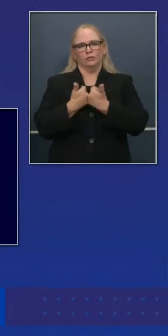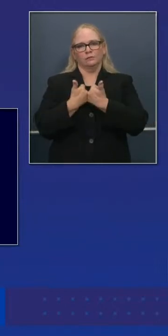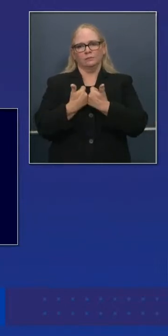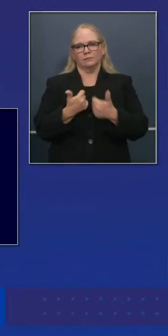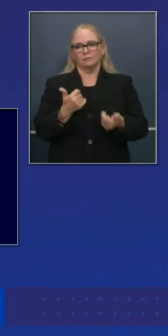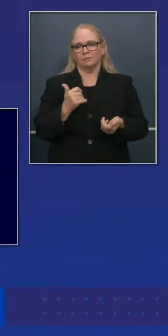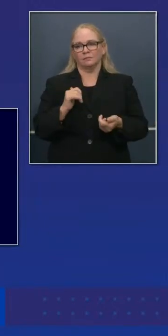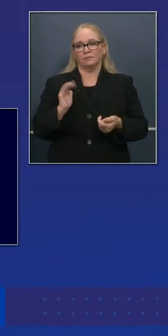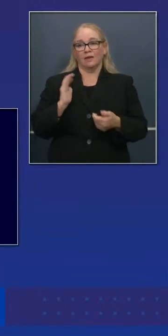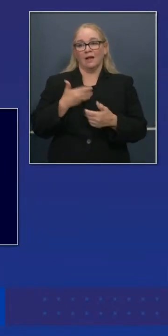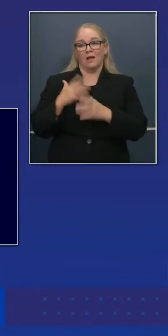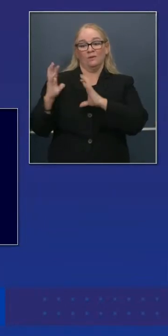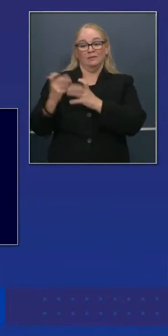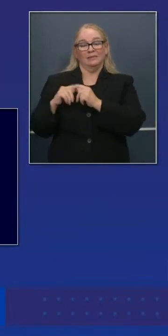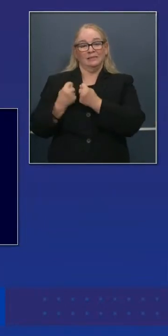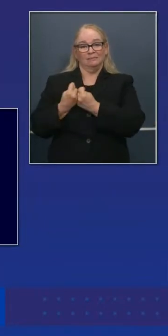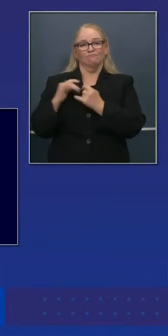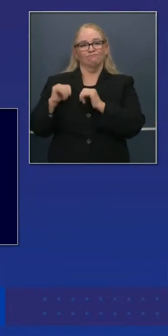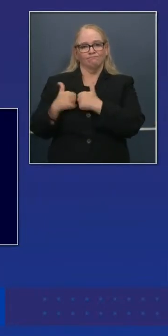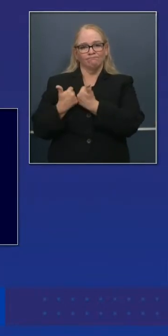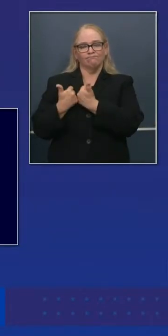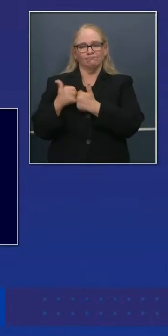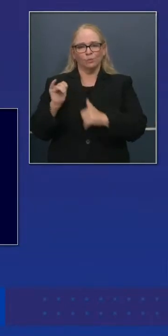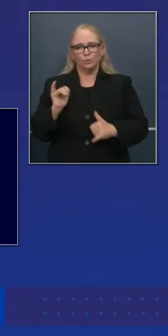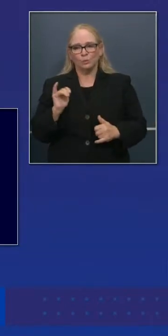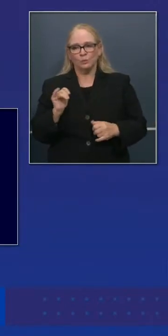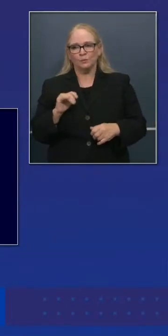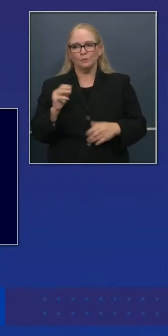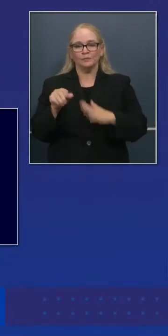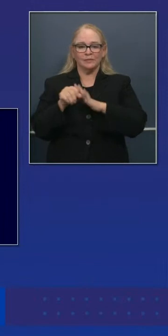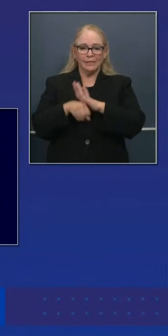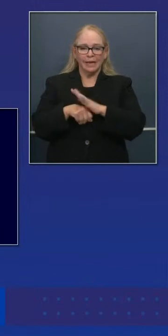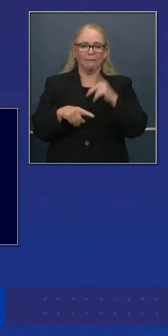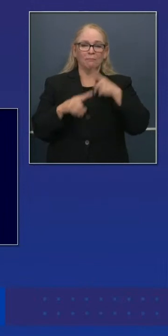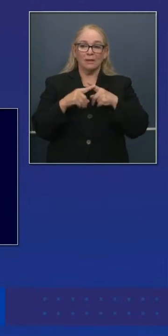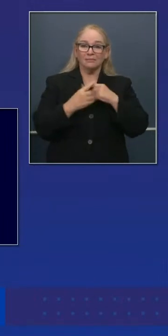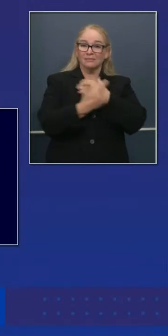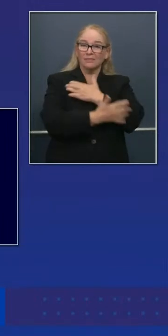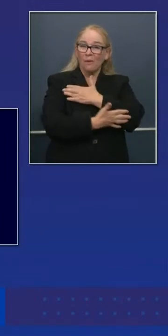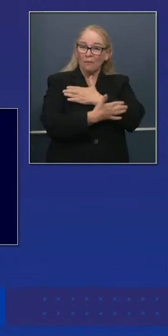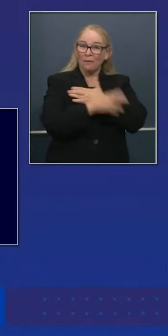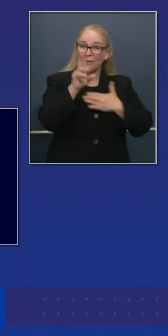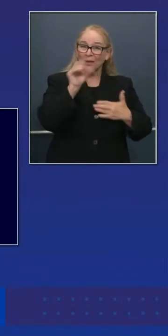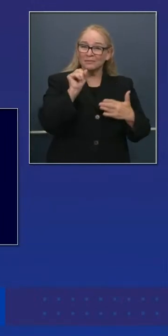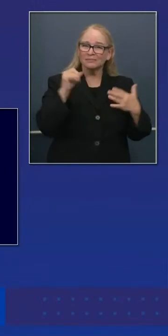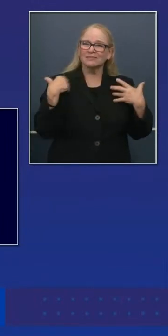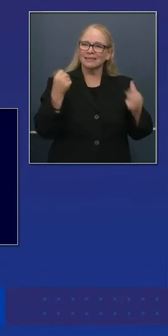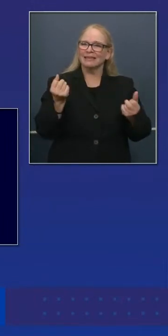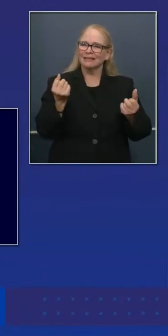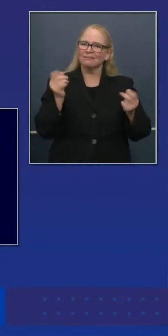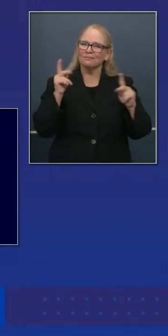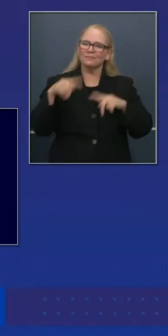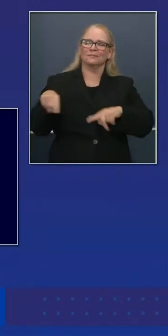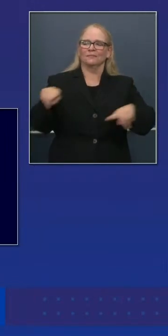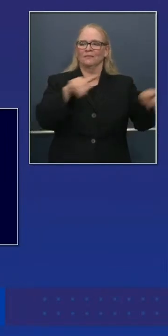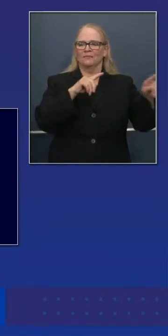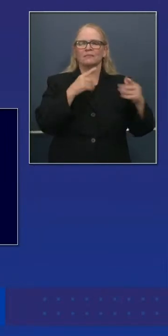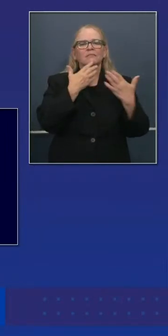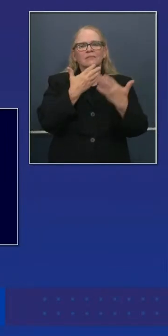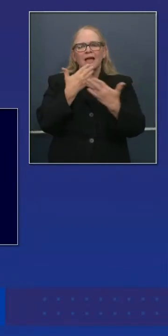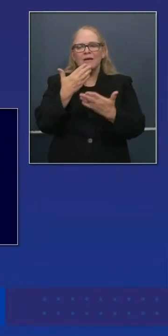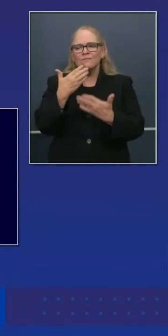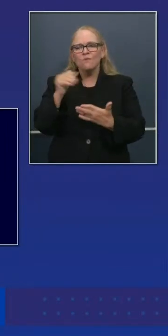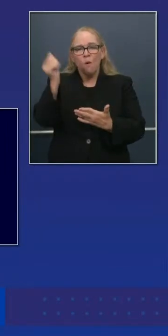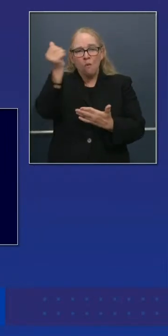also for county health officers. Let me thank them in particular for their patience and their counsel